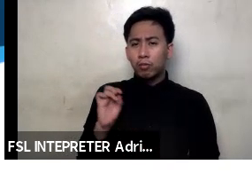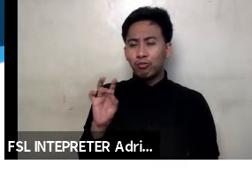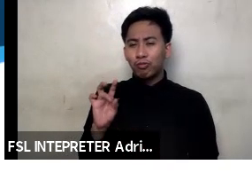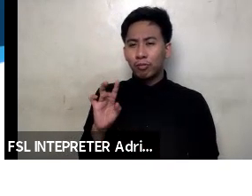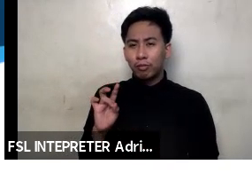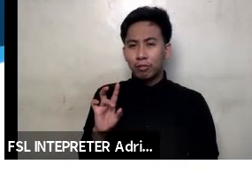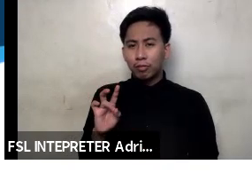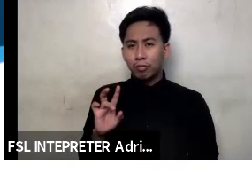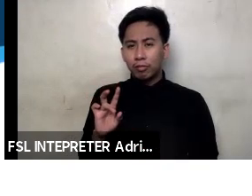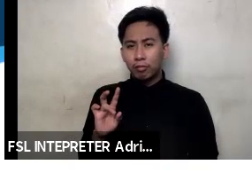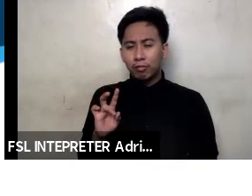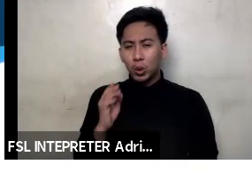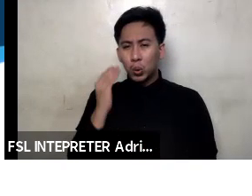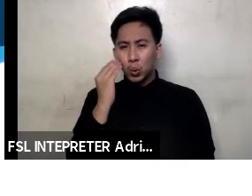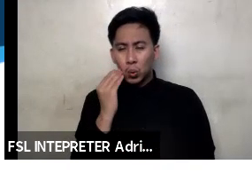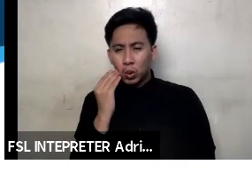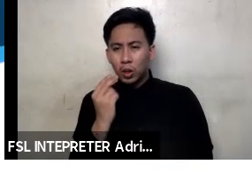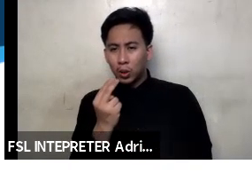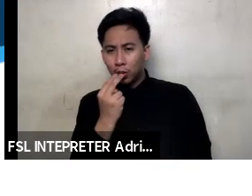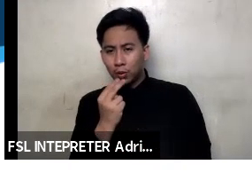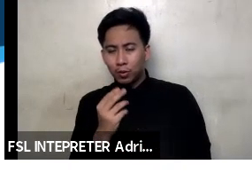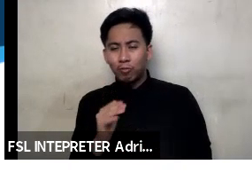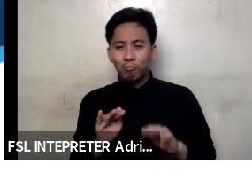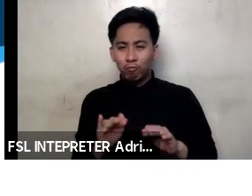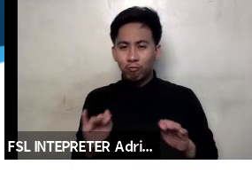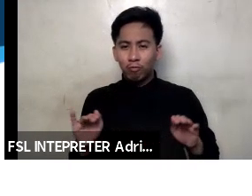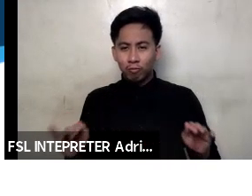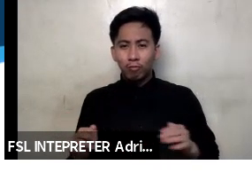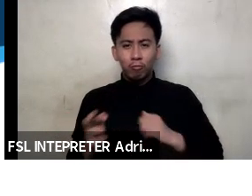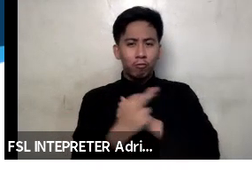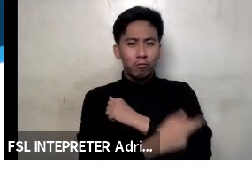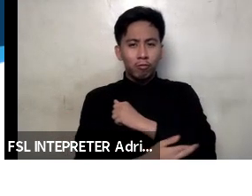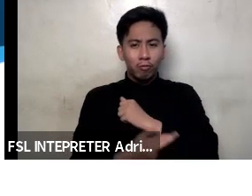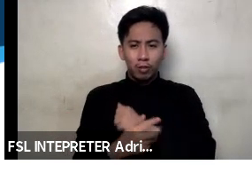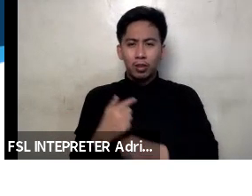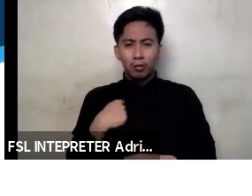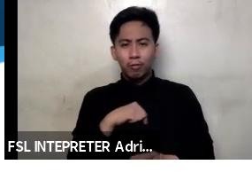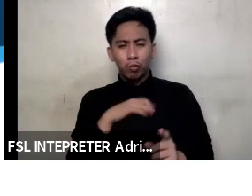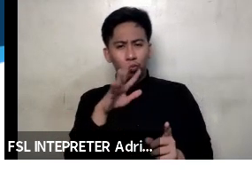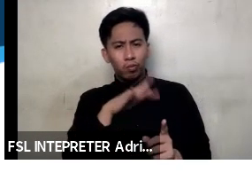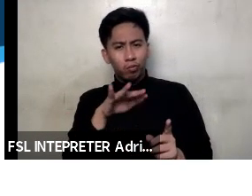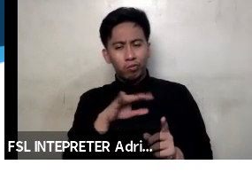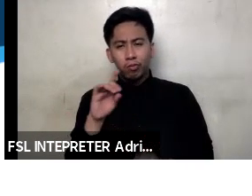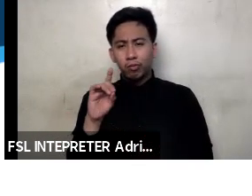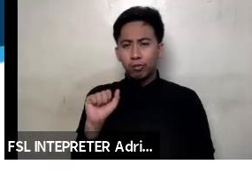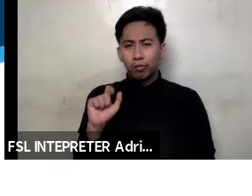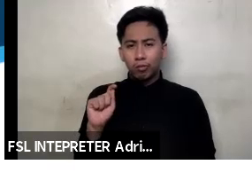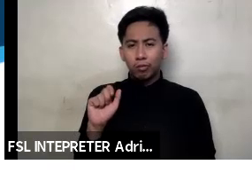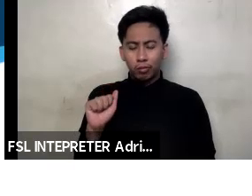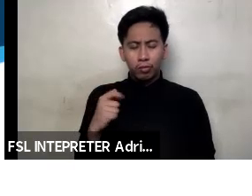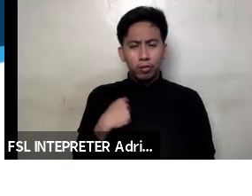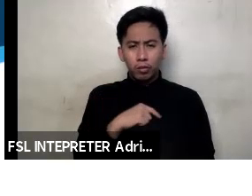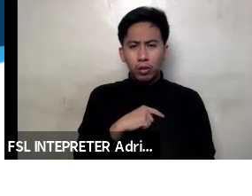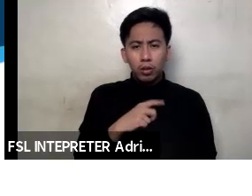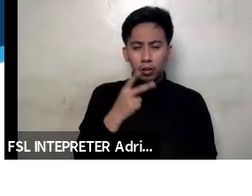the prevalence malnutrition in the whole region, we looked at the accuracy of our data. We found out that some